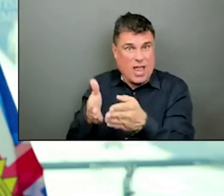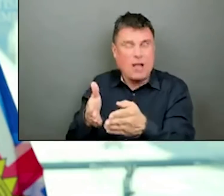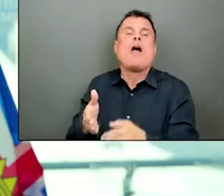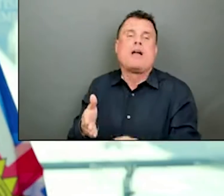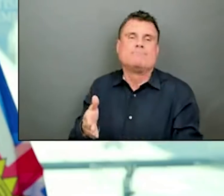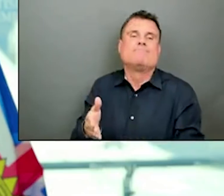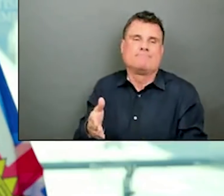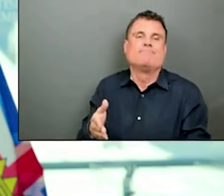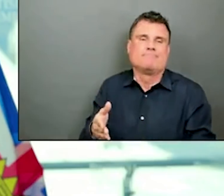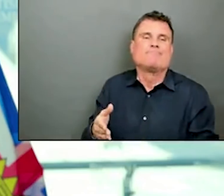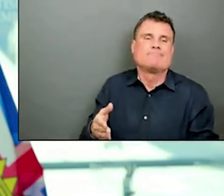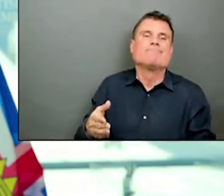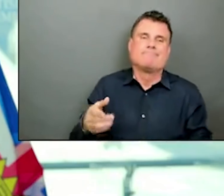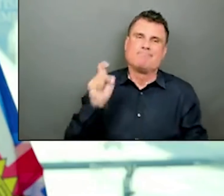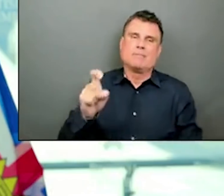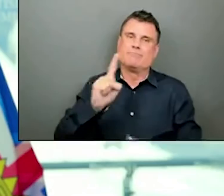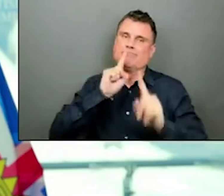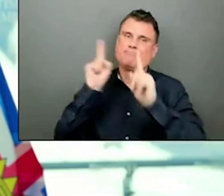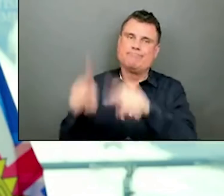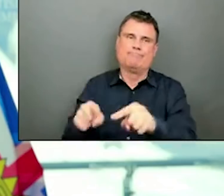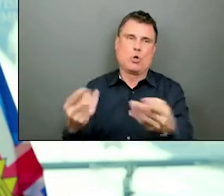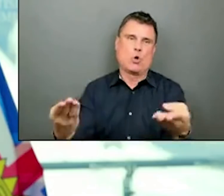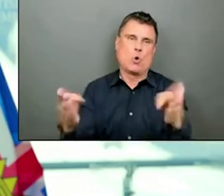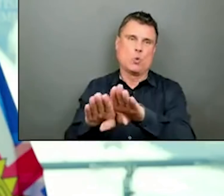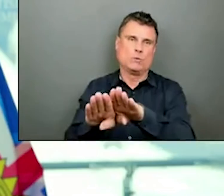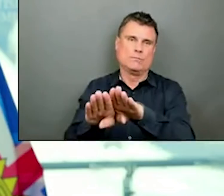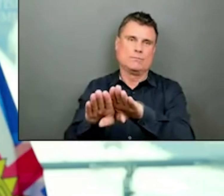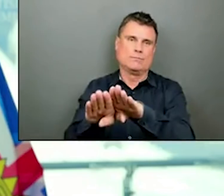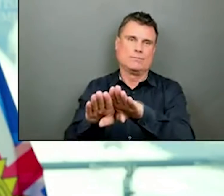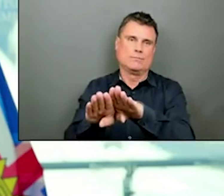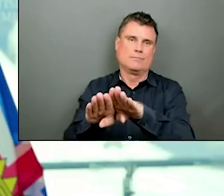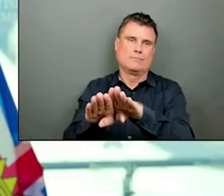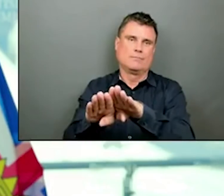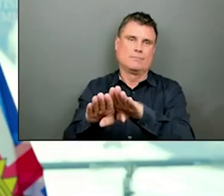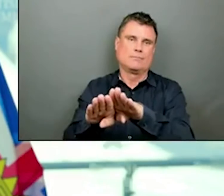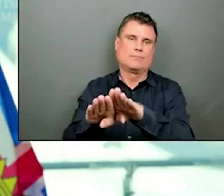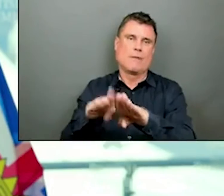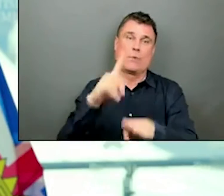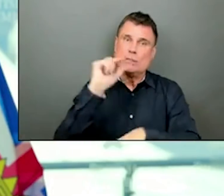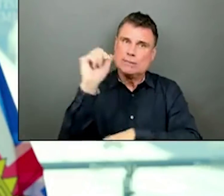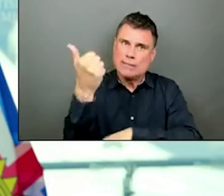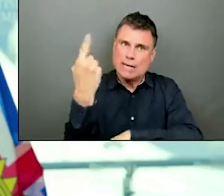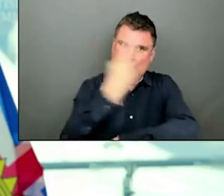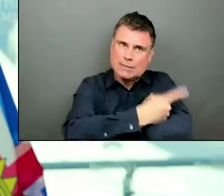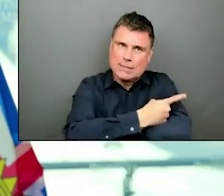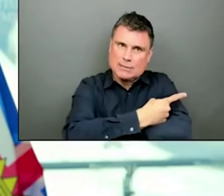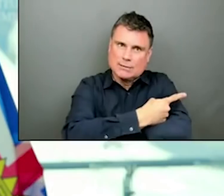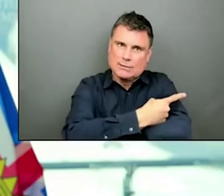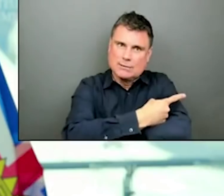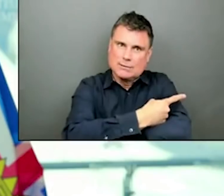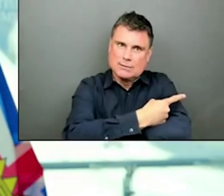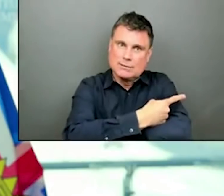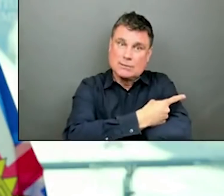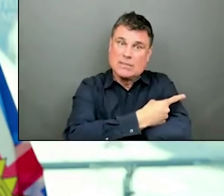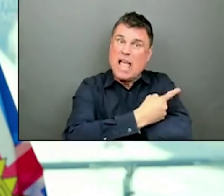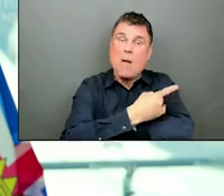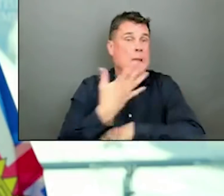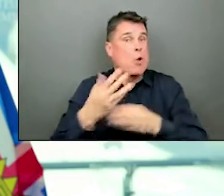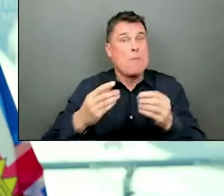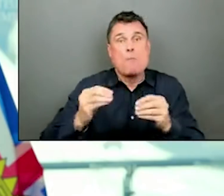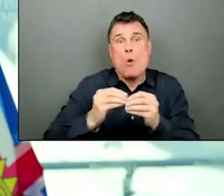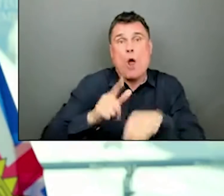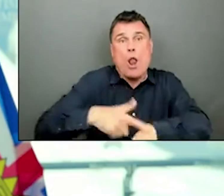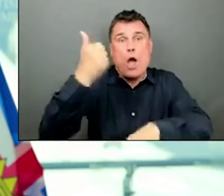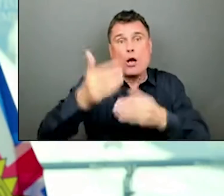health will close that workplace for a period of time, for 10 days or longer as needed, as one